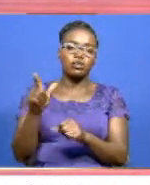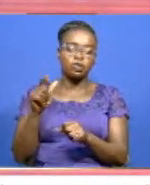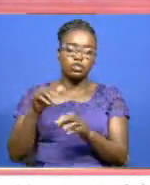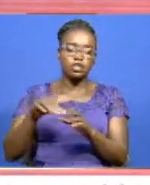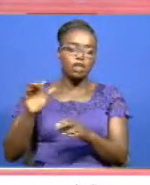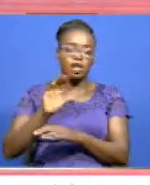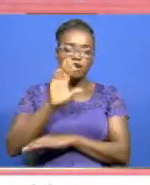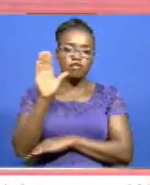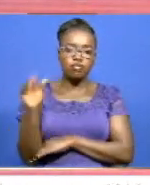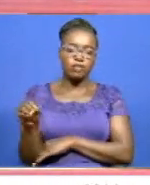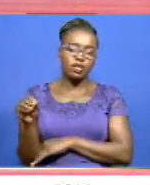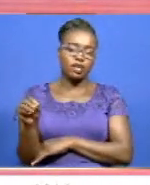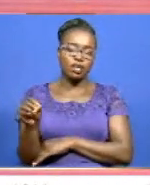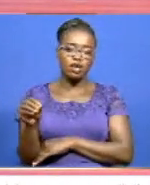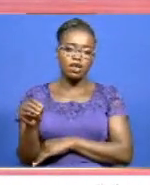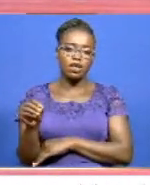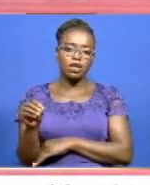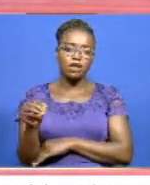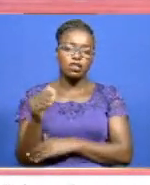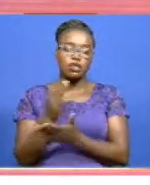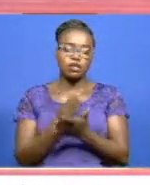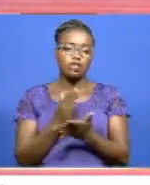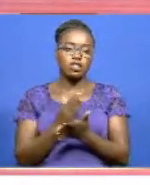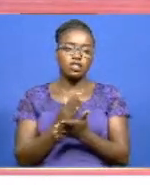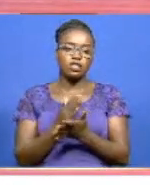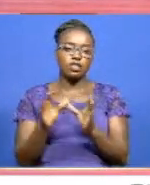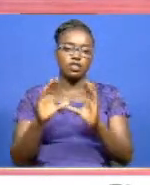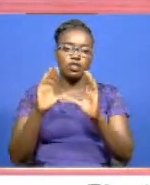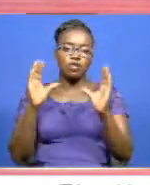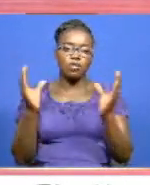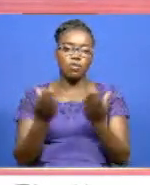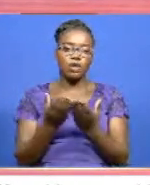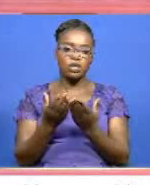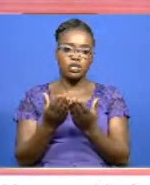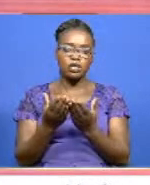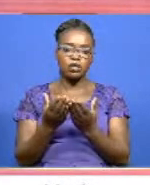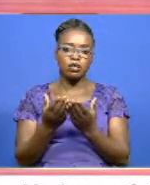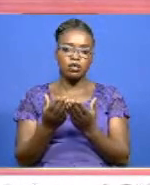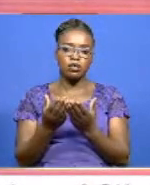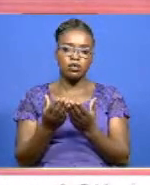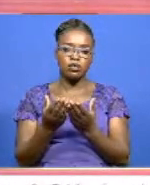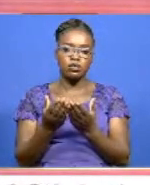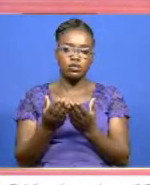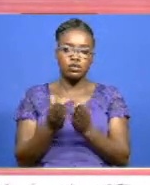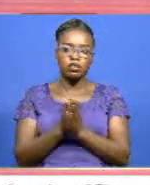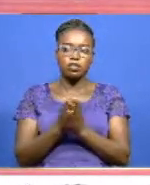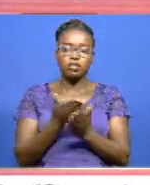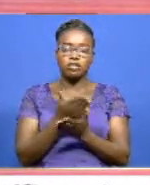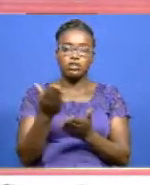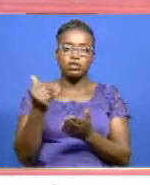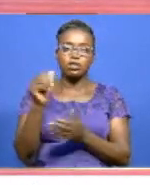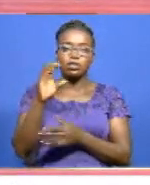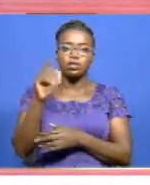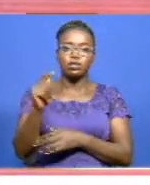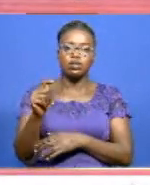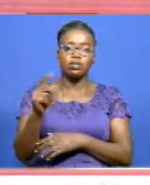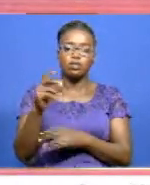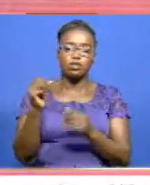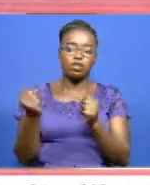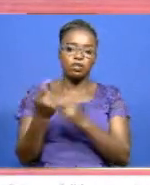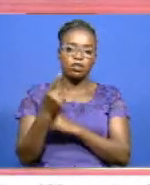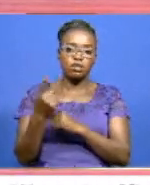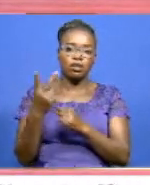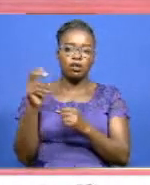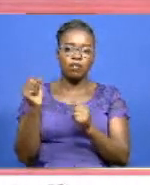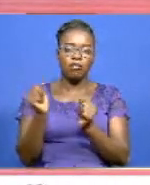Africa, and indeed globally. The enactment of the Data Protection Act in November of 2019